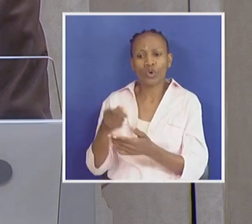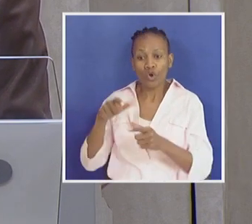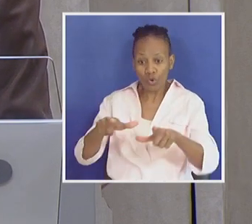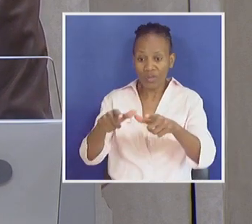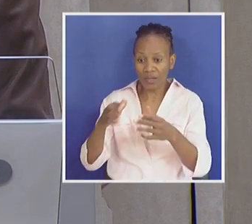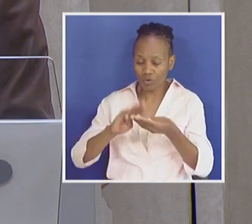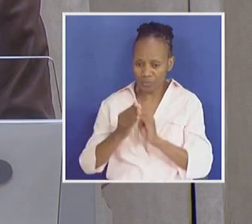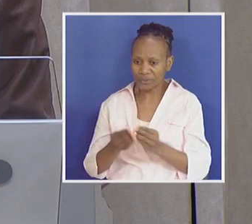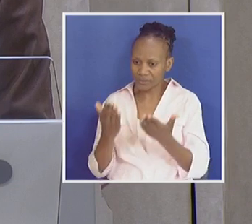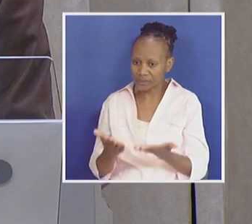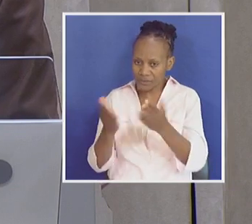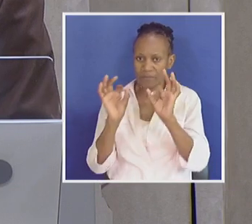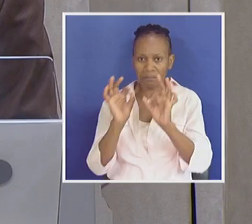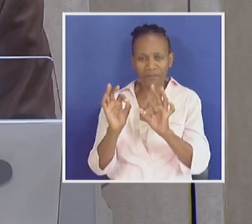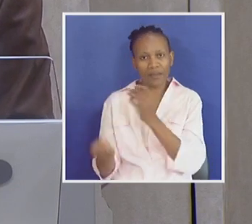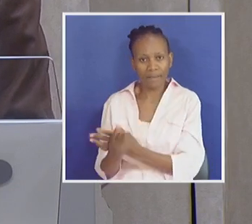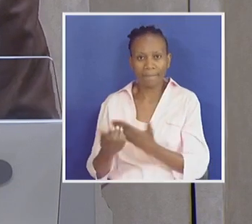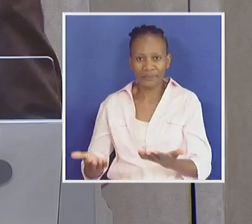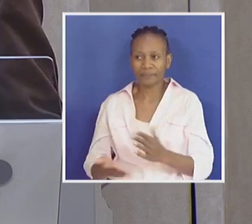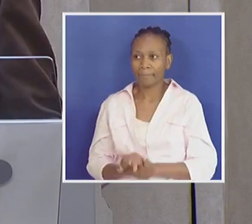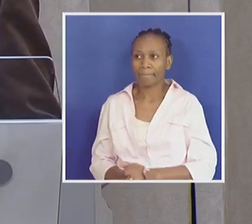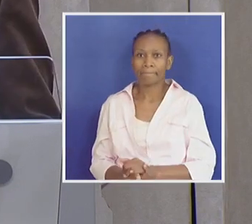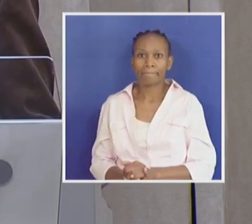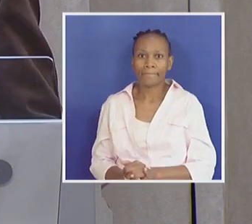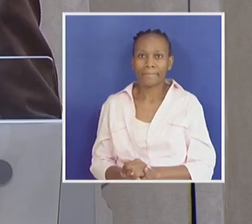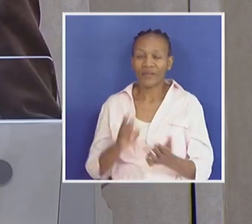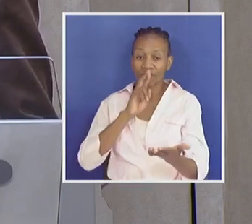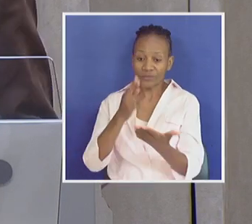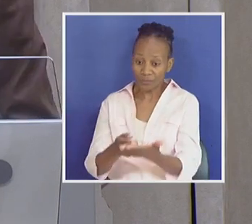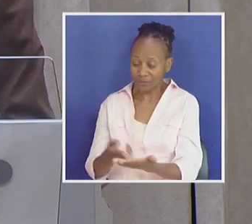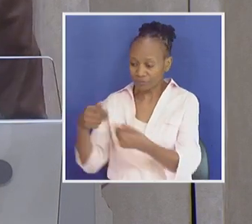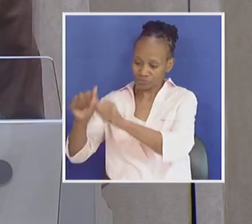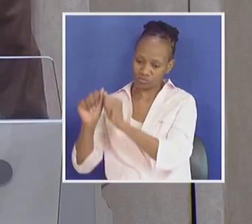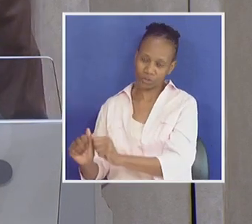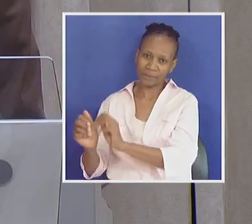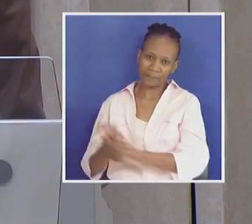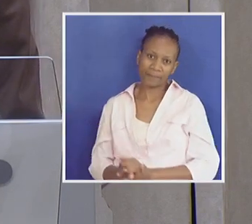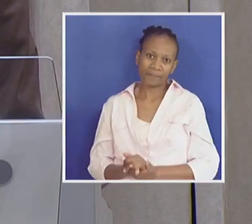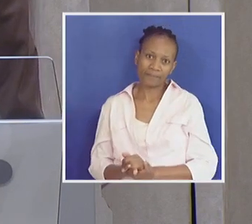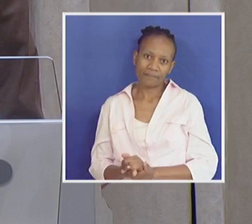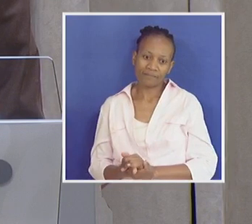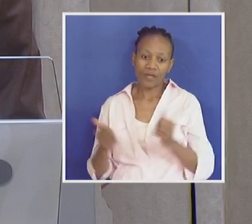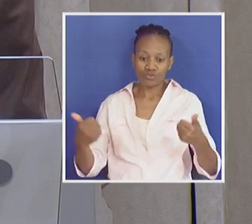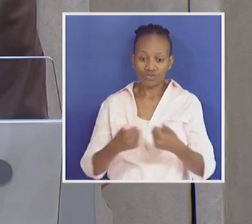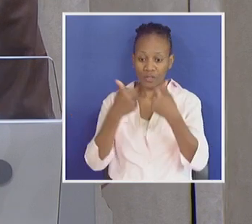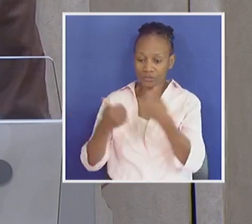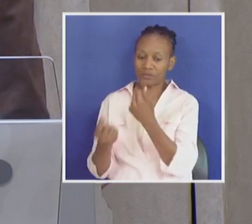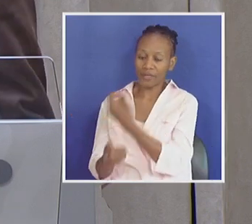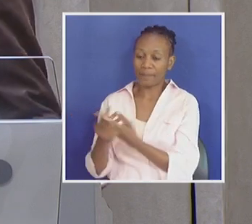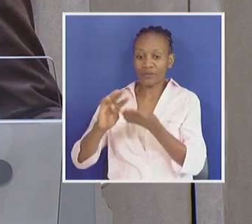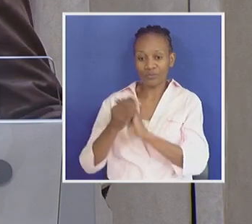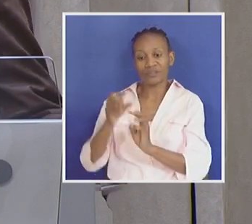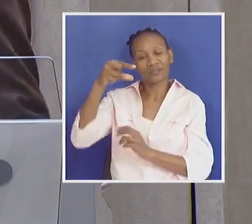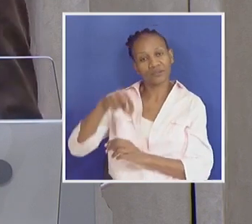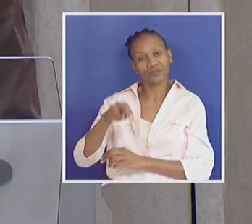communities and to meet priority needs of communities. Recommendations, Chair. Having considered the challenges in Nquthu Local